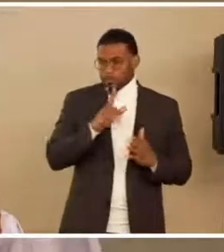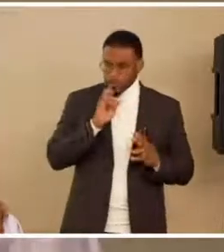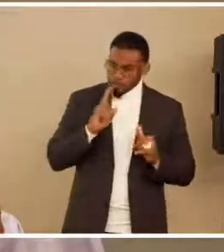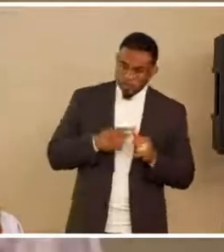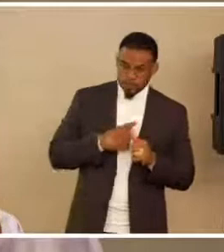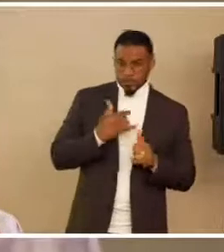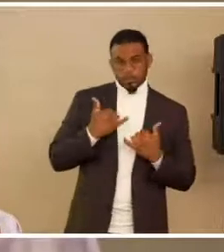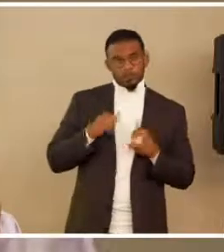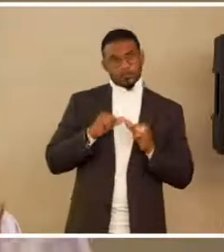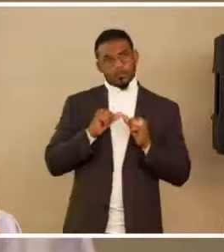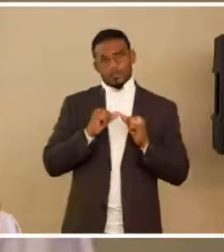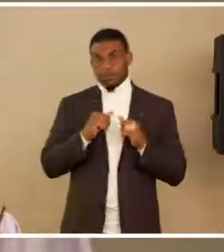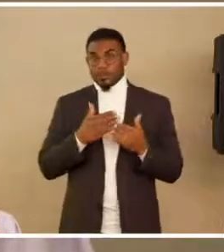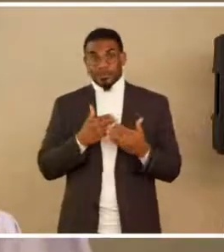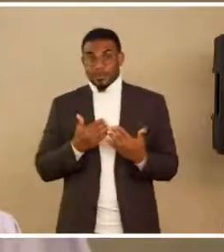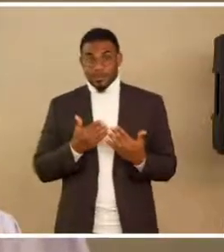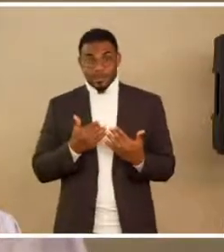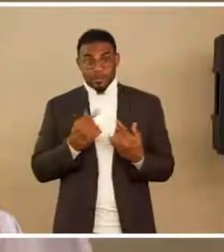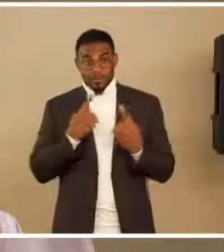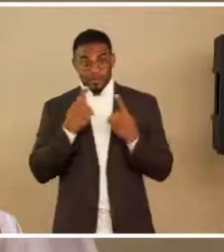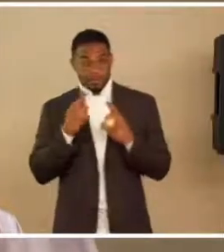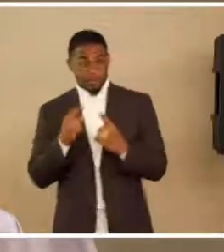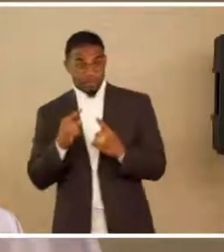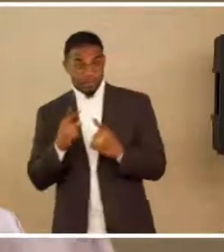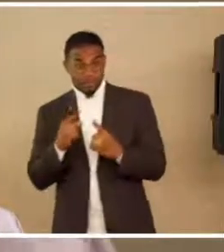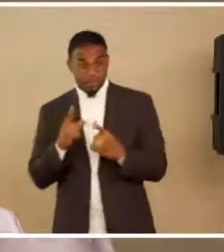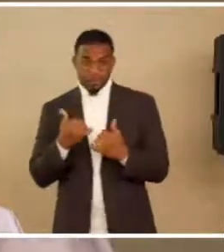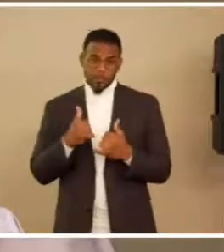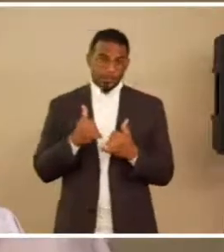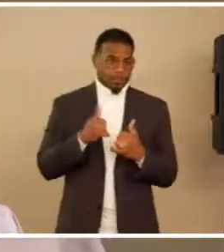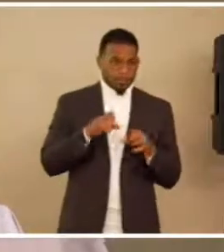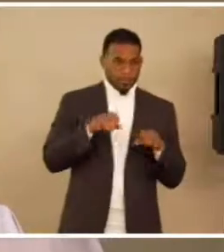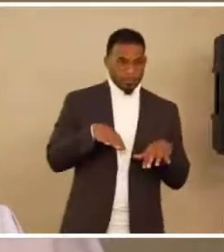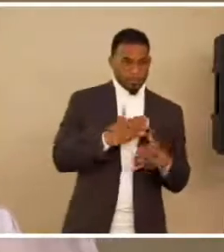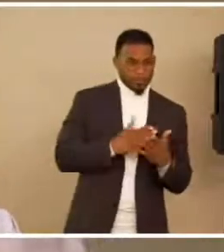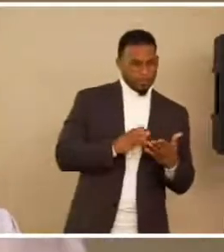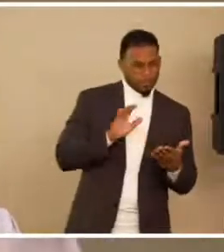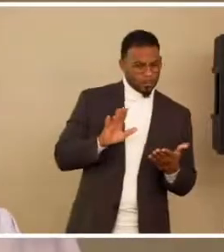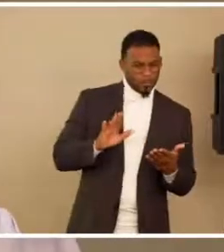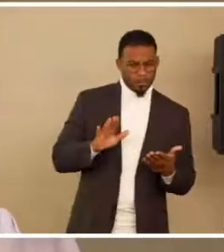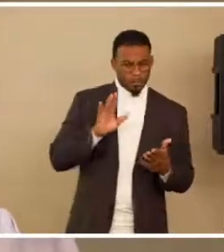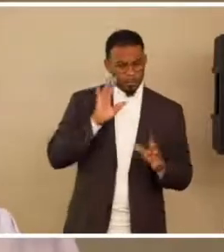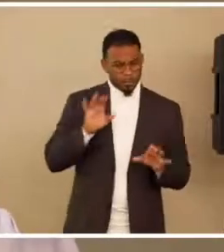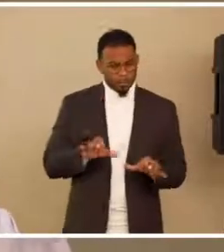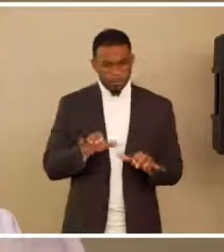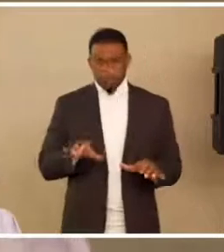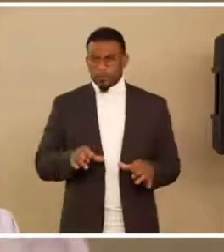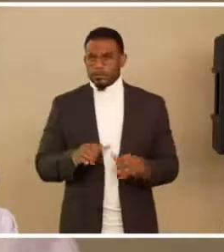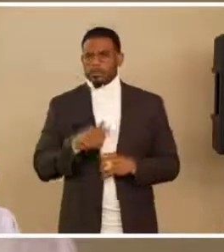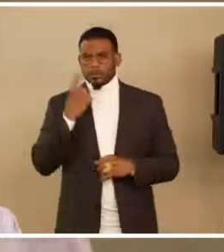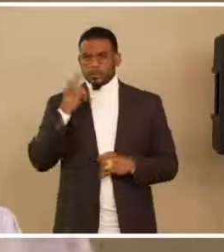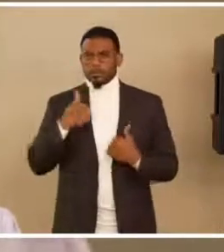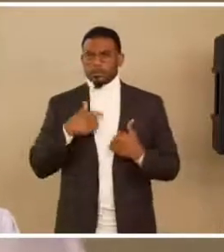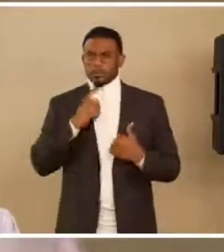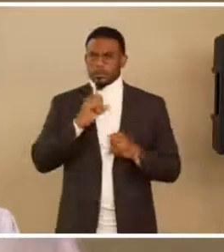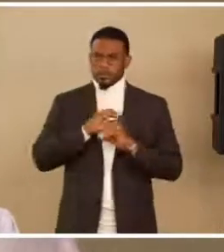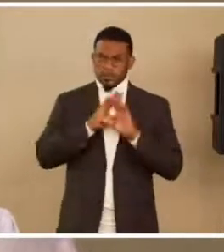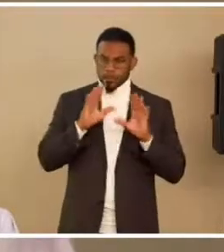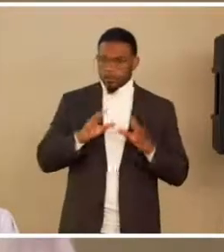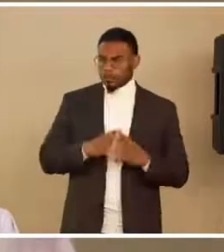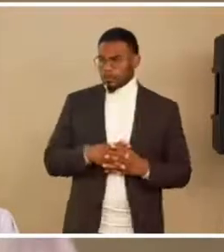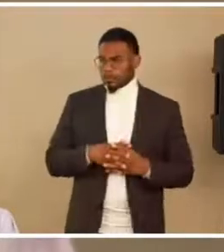was the first, and she's been consistent. Even being successful, she didn't drop that part of her activism. So to me, it was